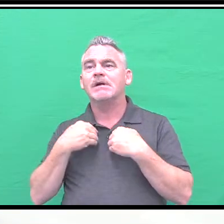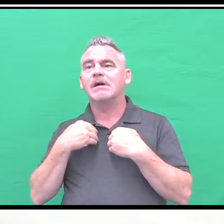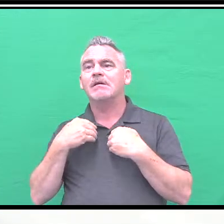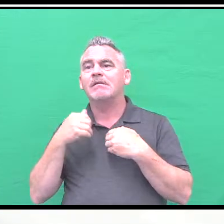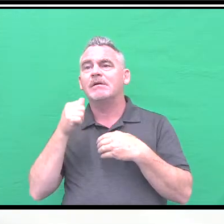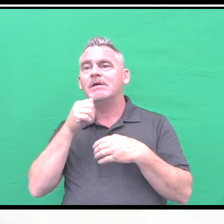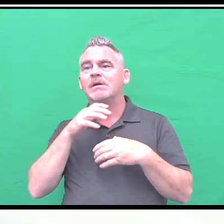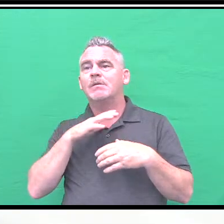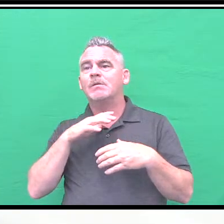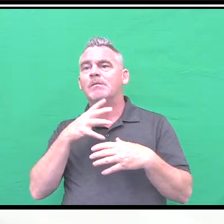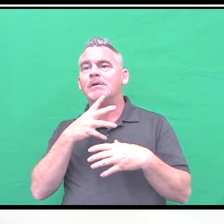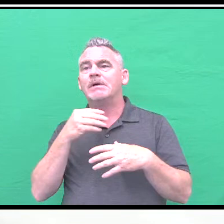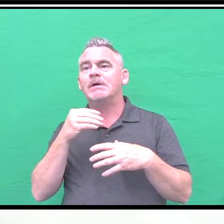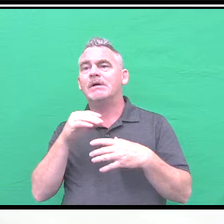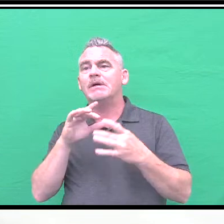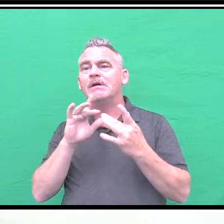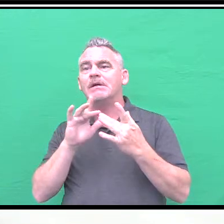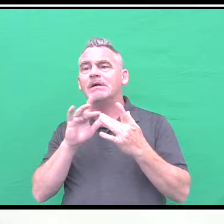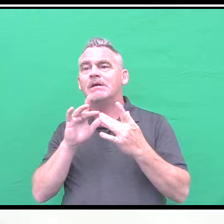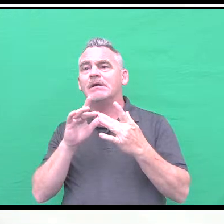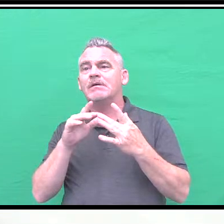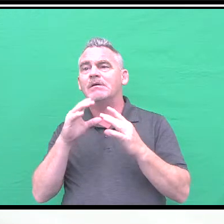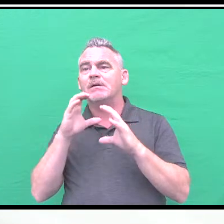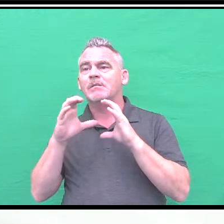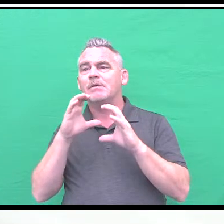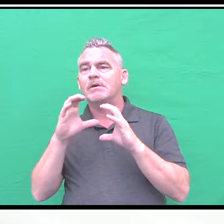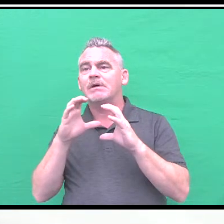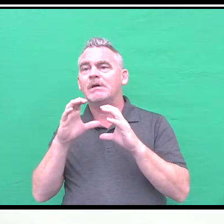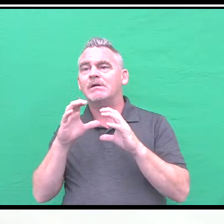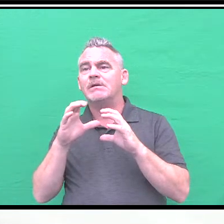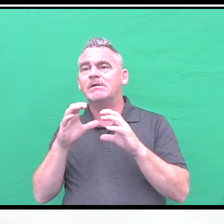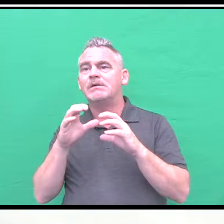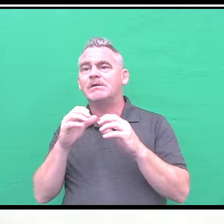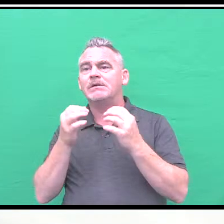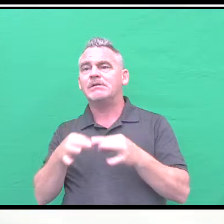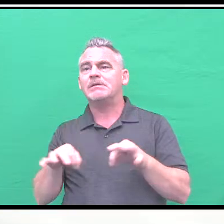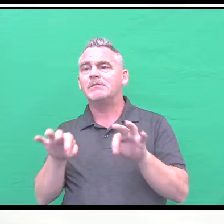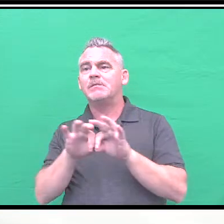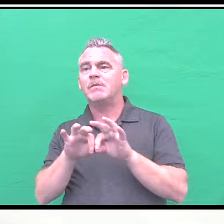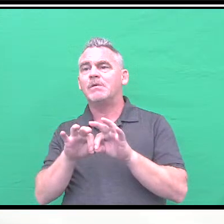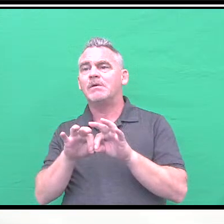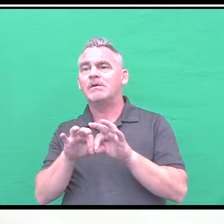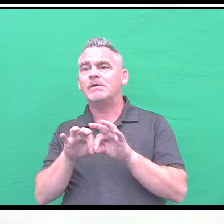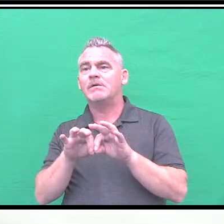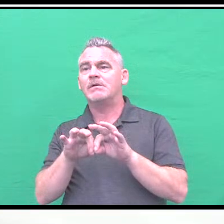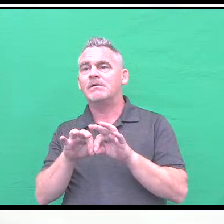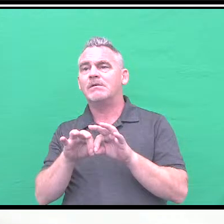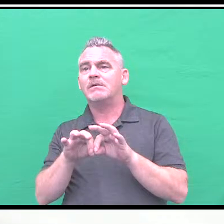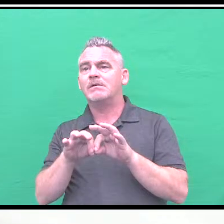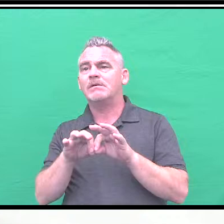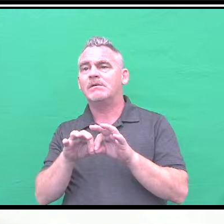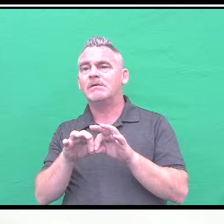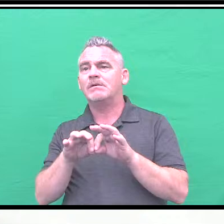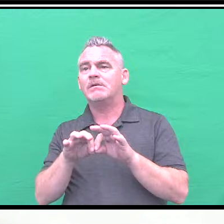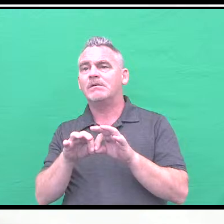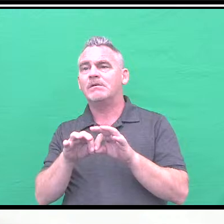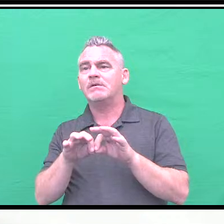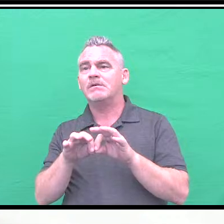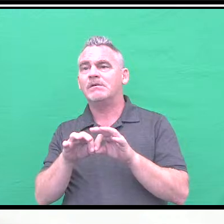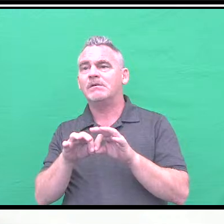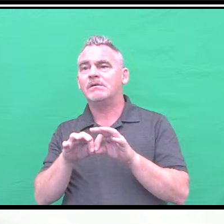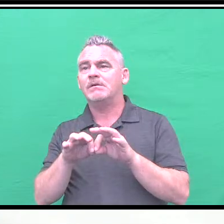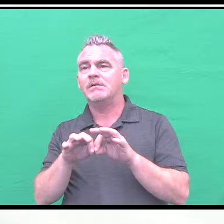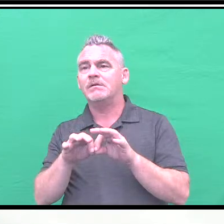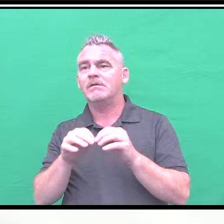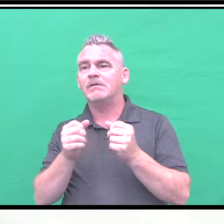connector to this communication is so important. It's just so critical, and without her,